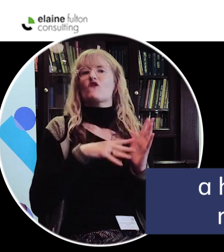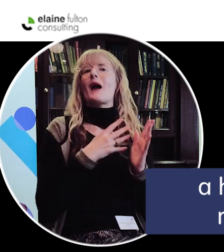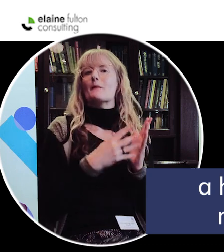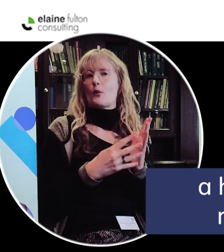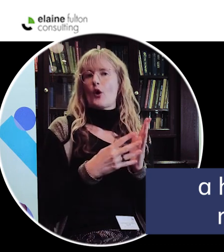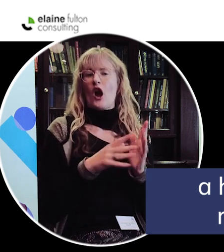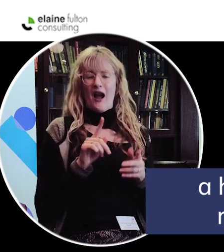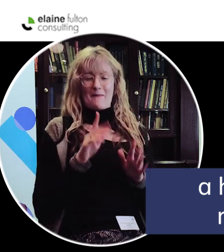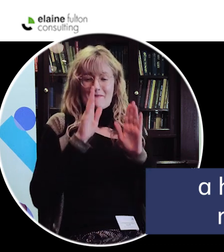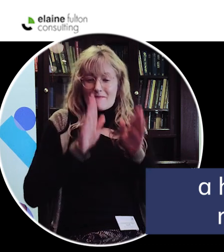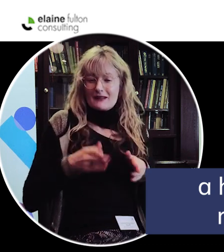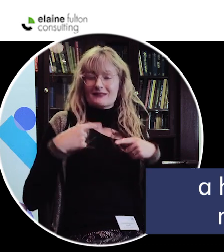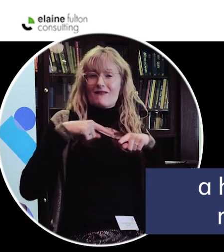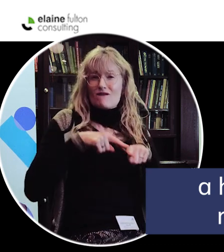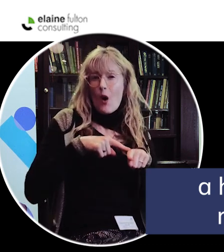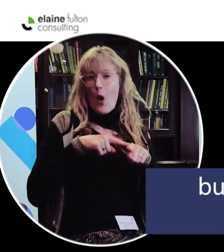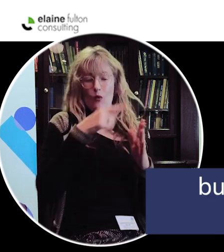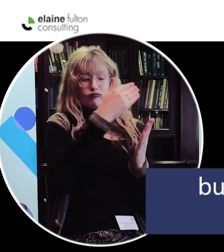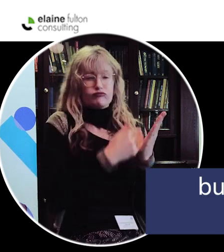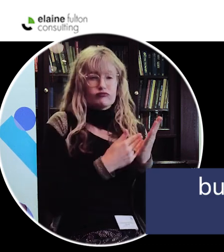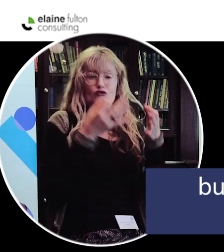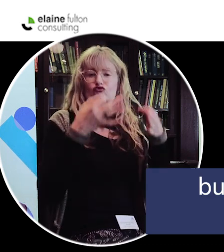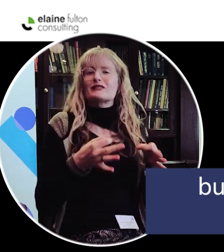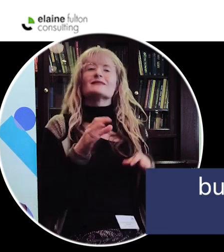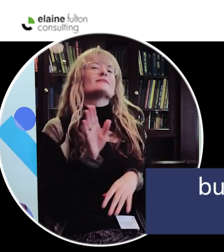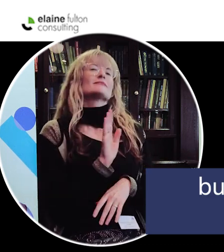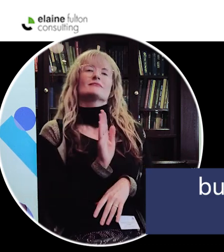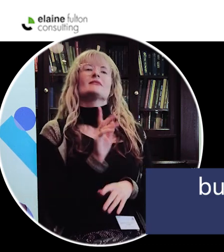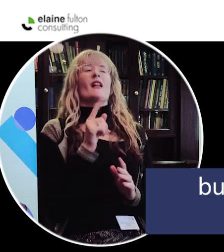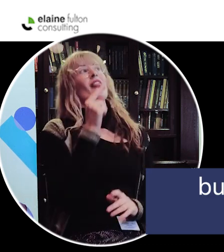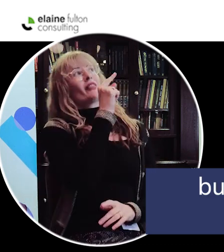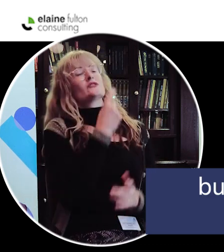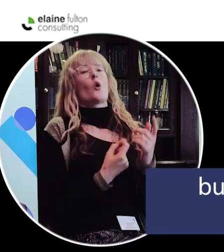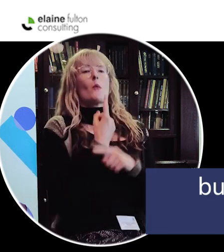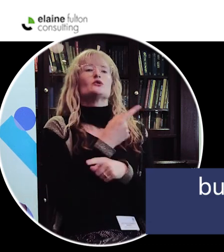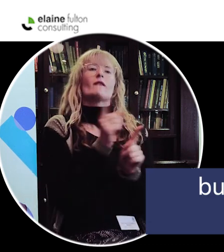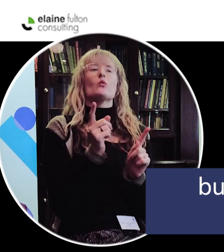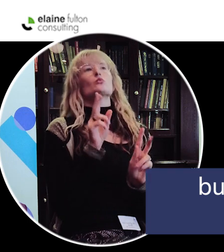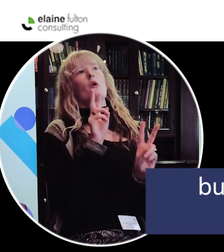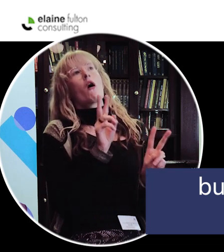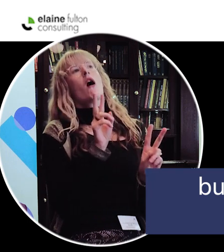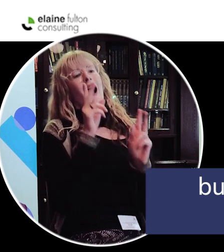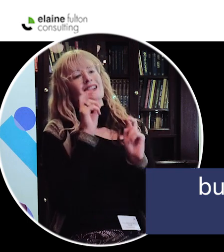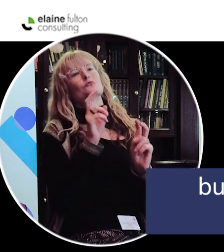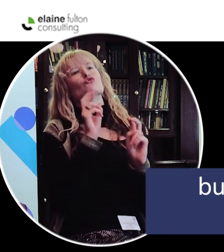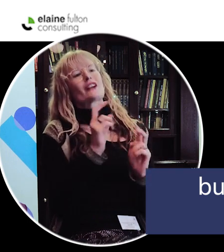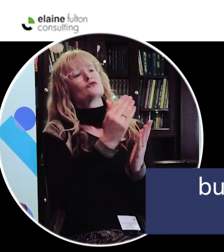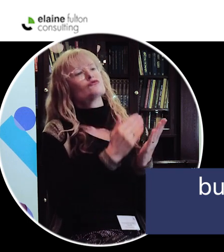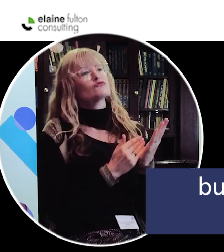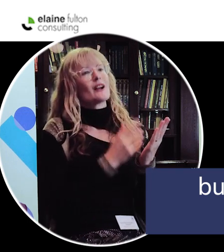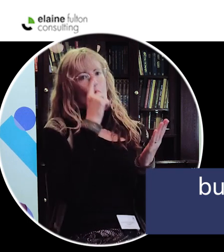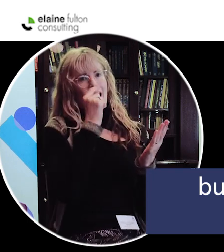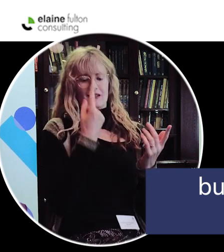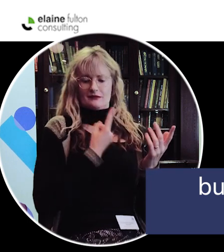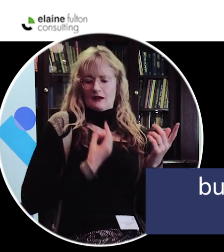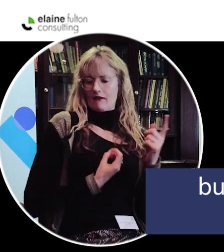top-down outcomes framework structure, but an opportunity for exploration and developing and finding ways